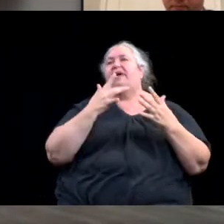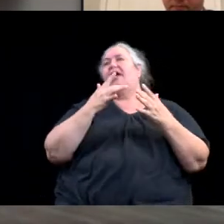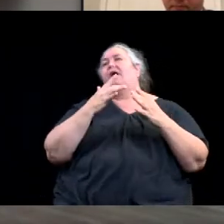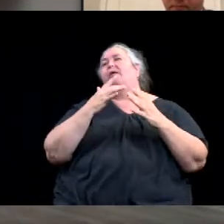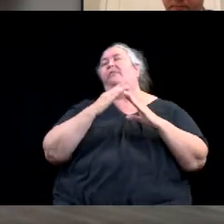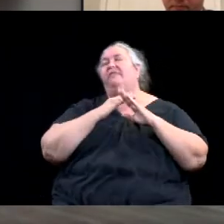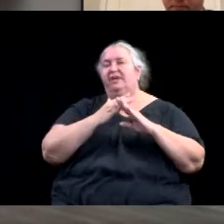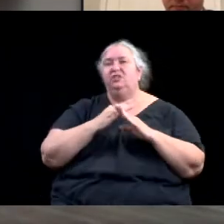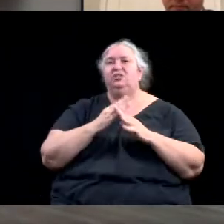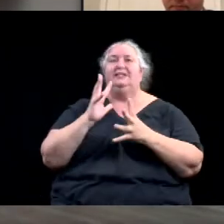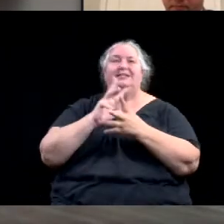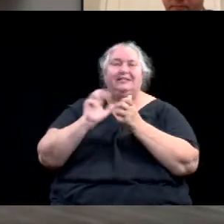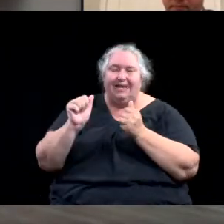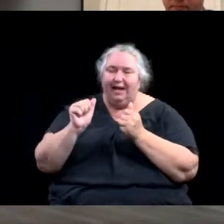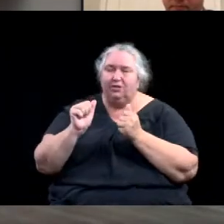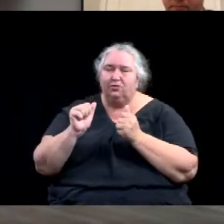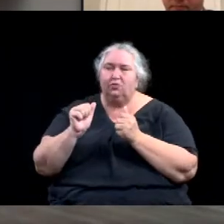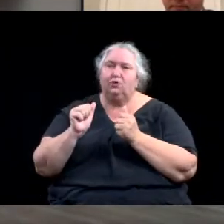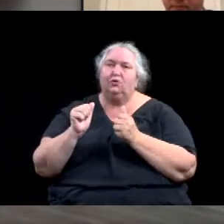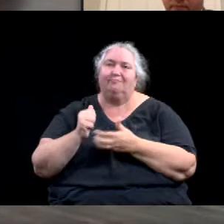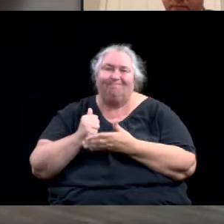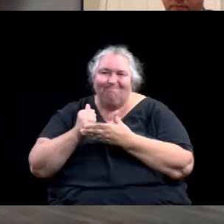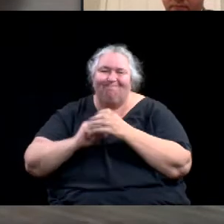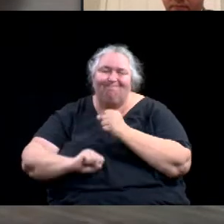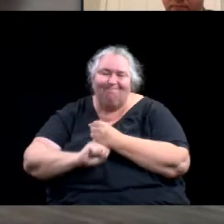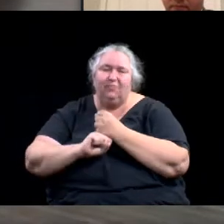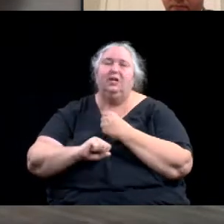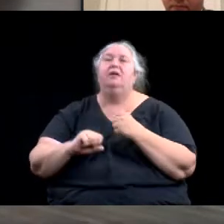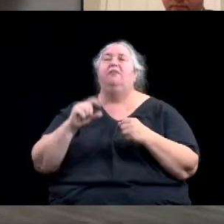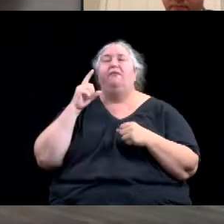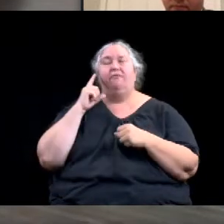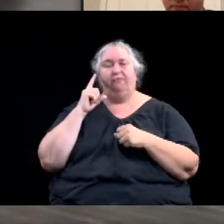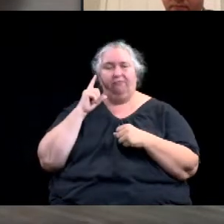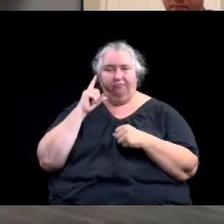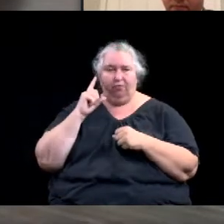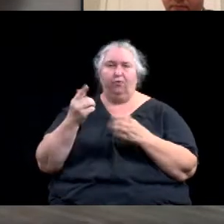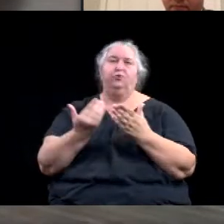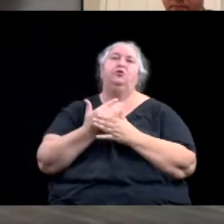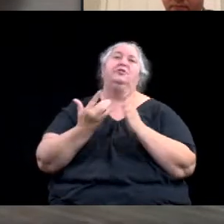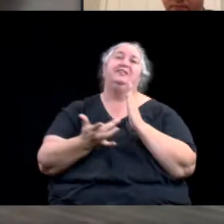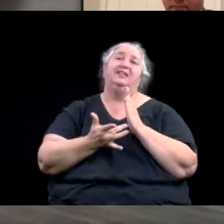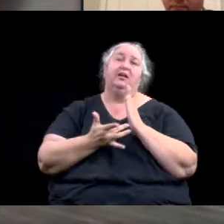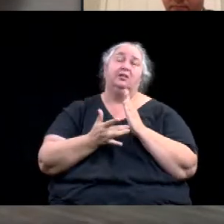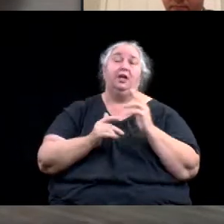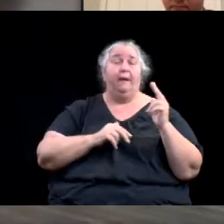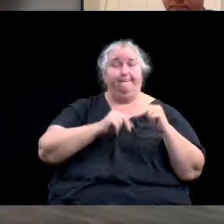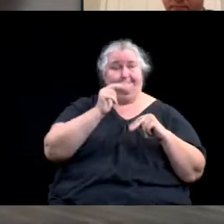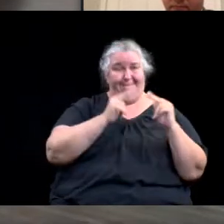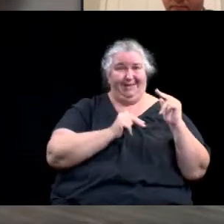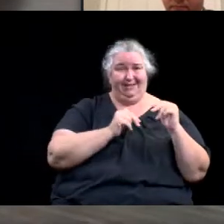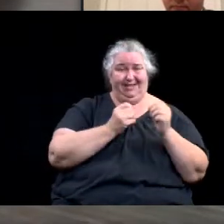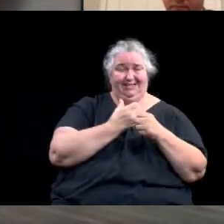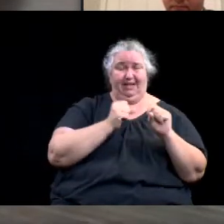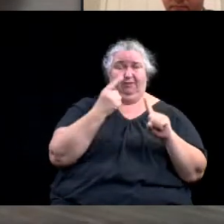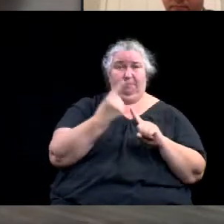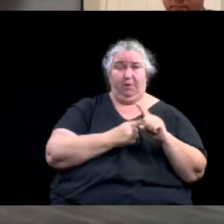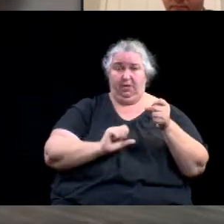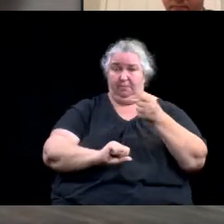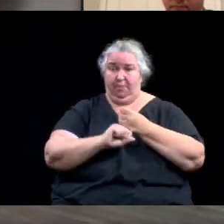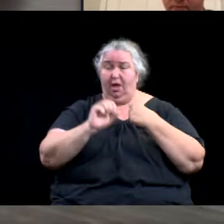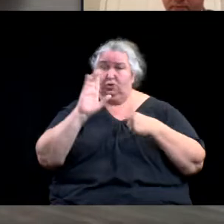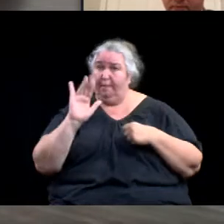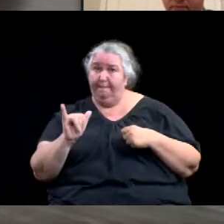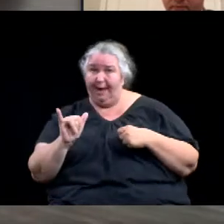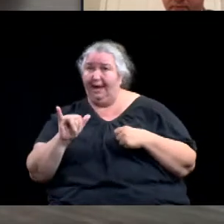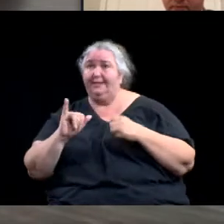is sponsored by the International Code Council to remind the public about the critical role of our community's largely unknown guardians of